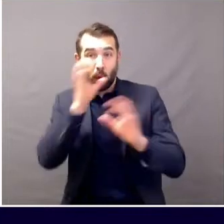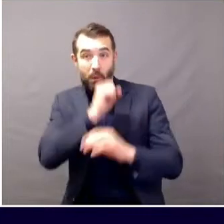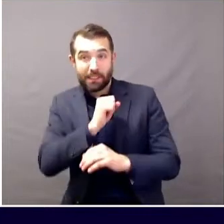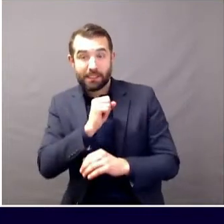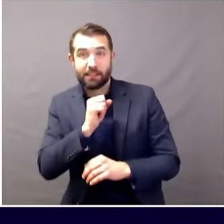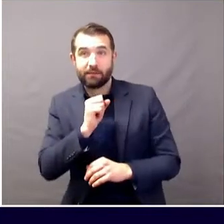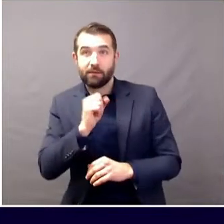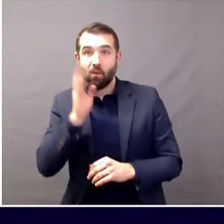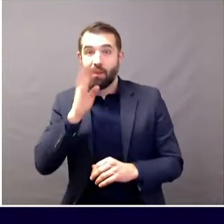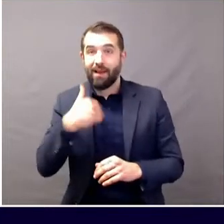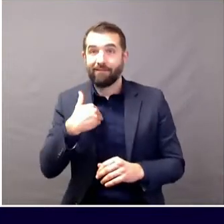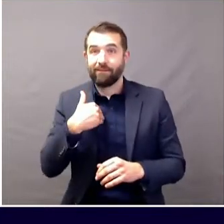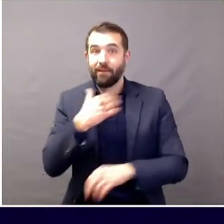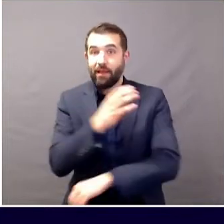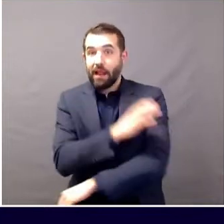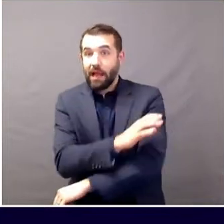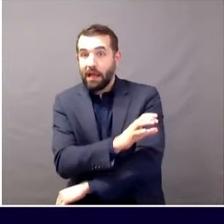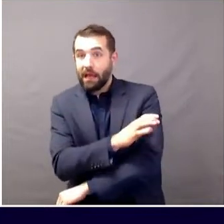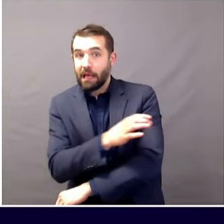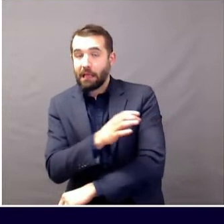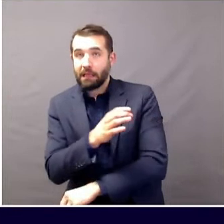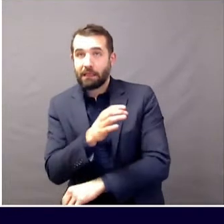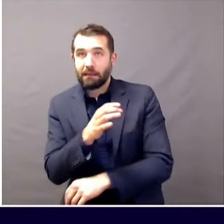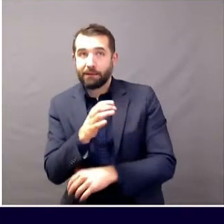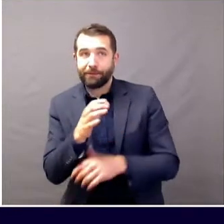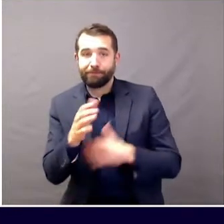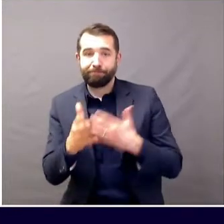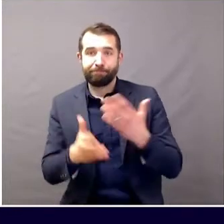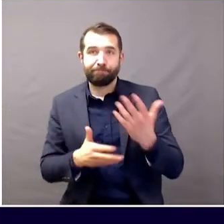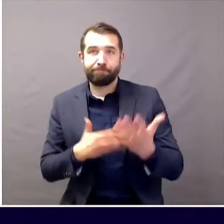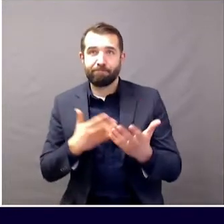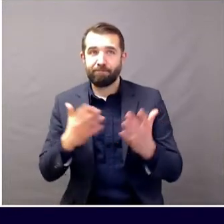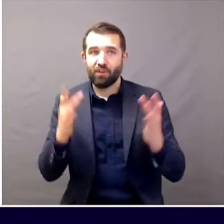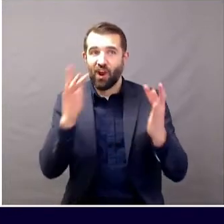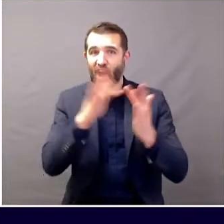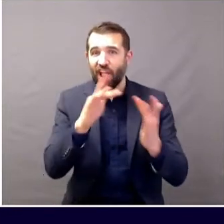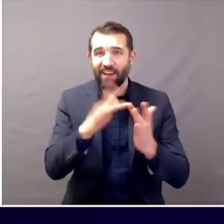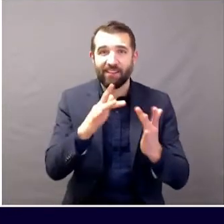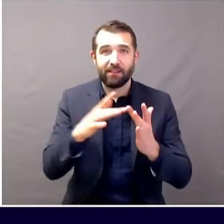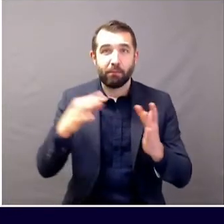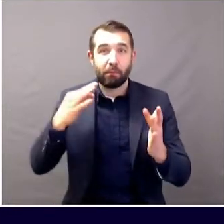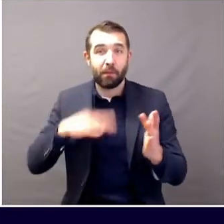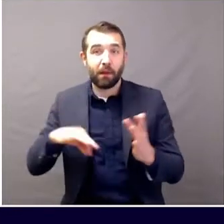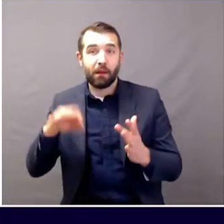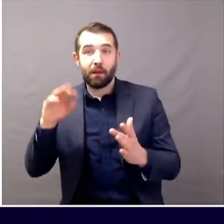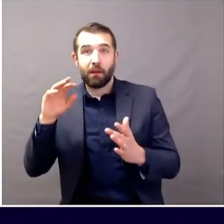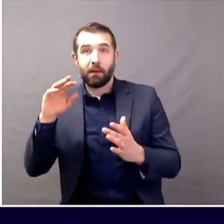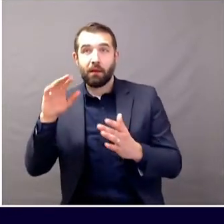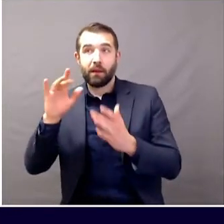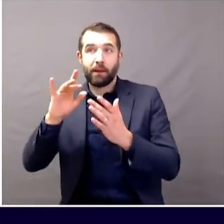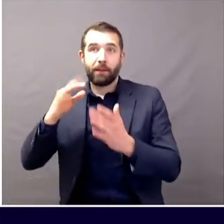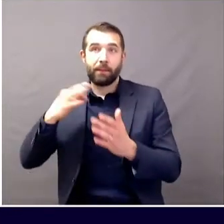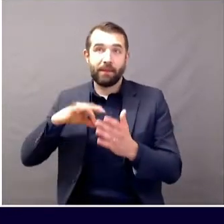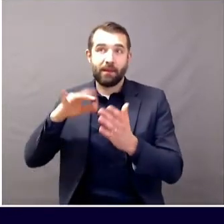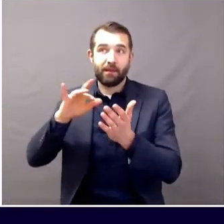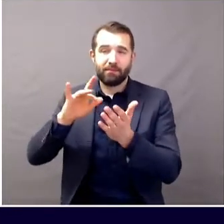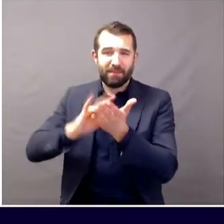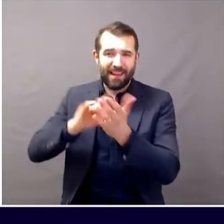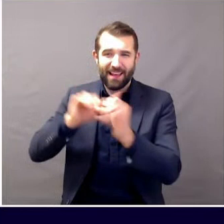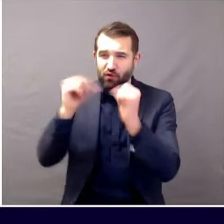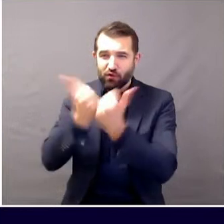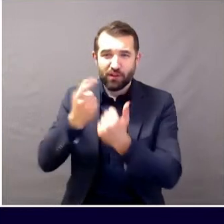Maine Medical Association? Or their respective professional society. Okay, if it's a dental practice, and